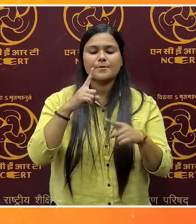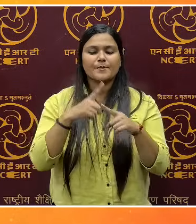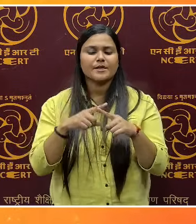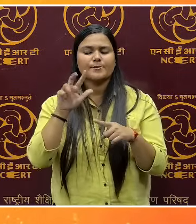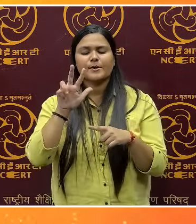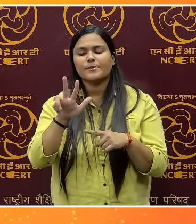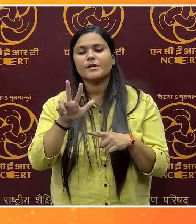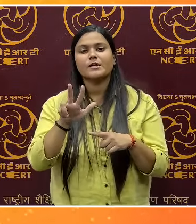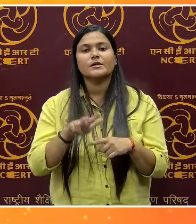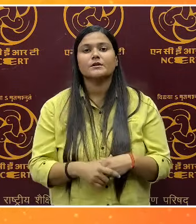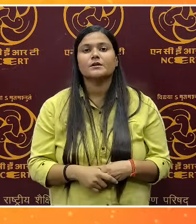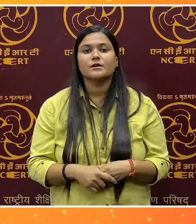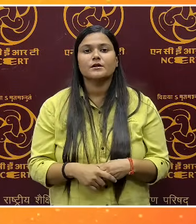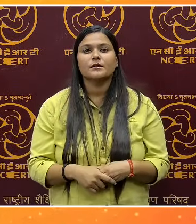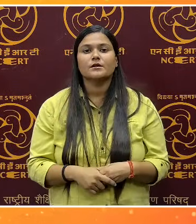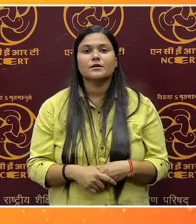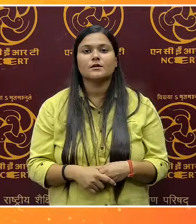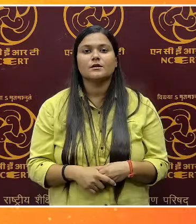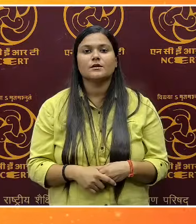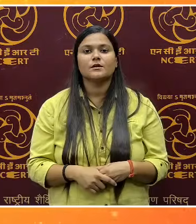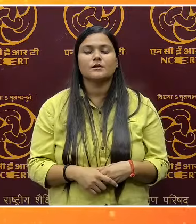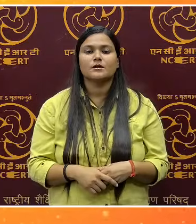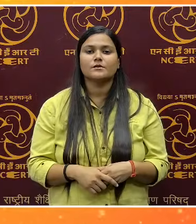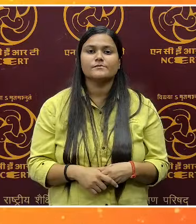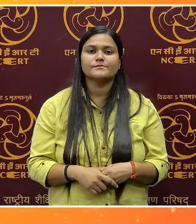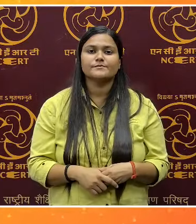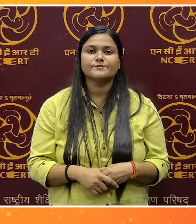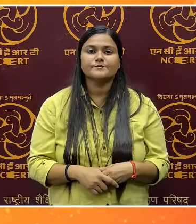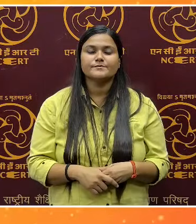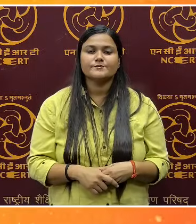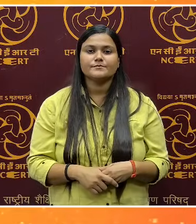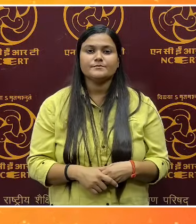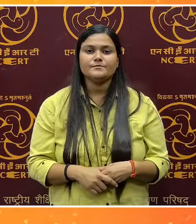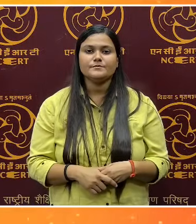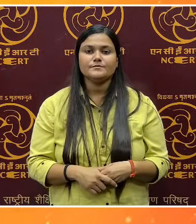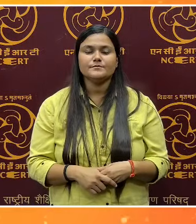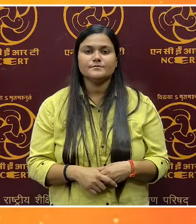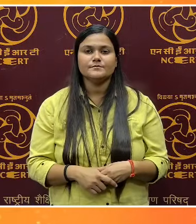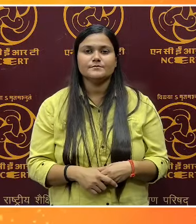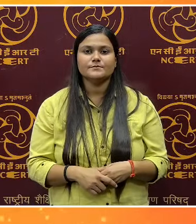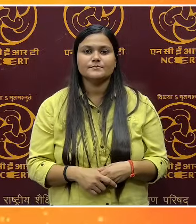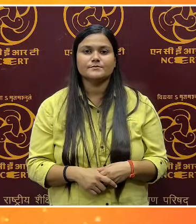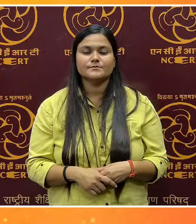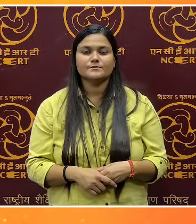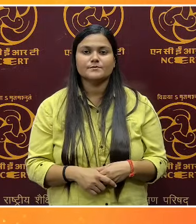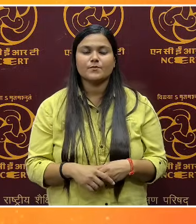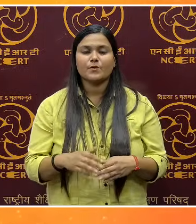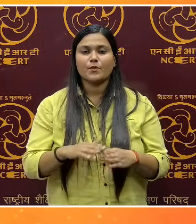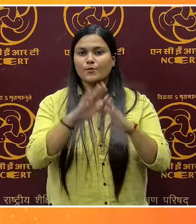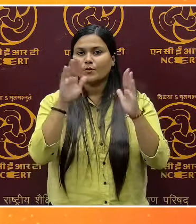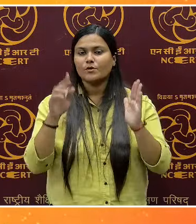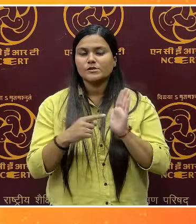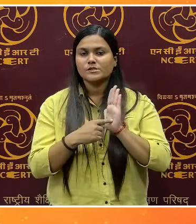8, children? We have 9 8s are 72. 8 4s are 32 plus 7